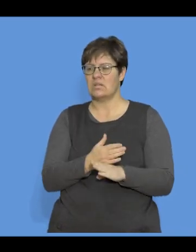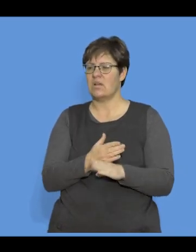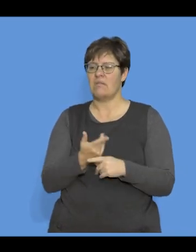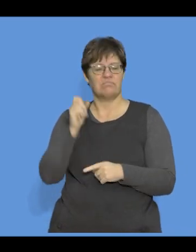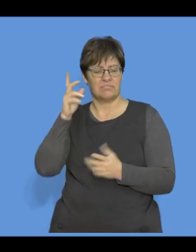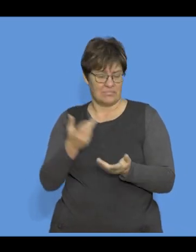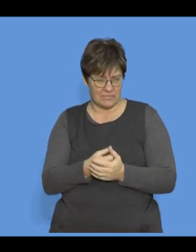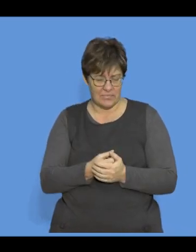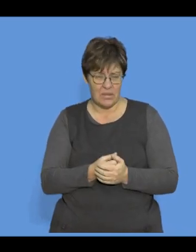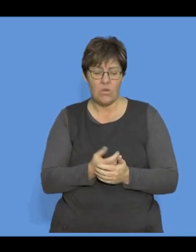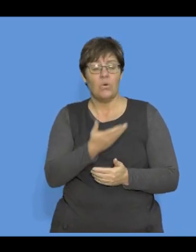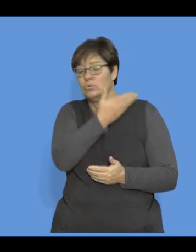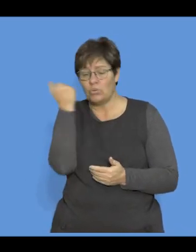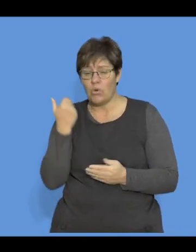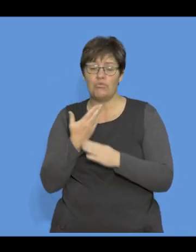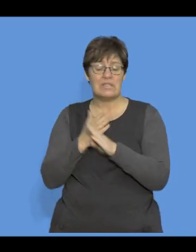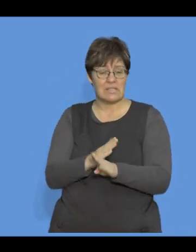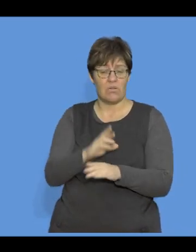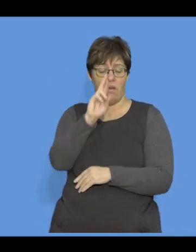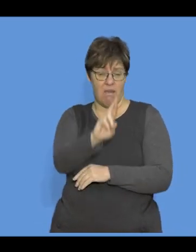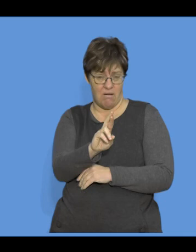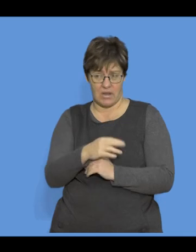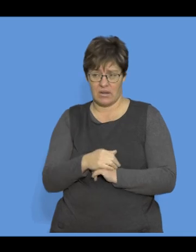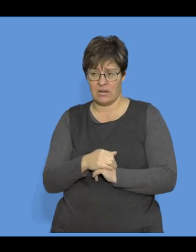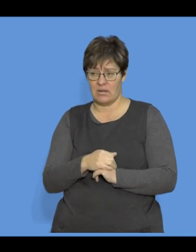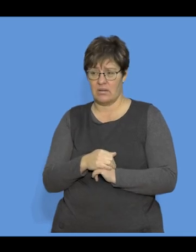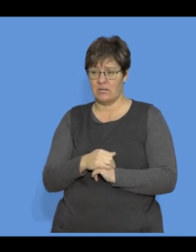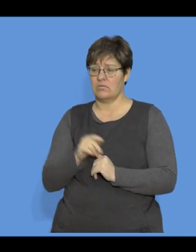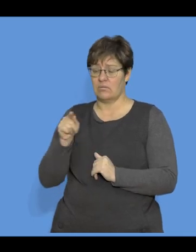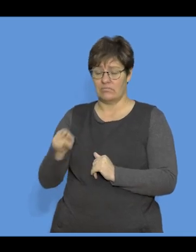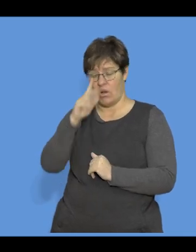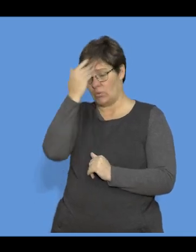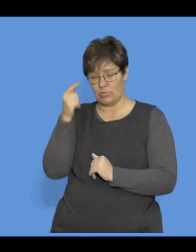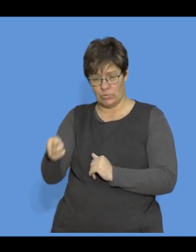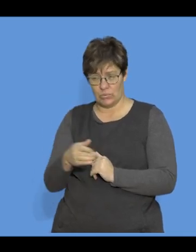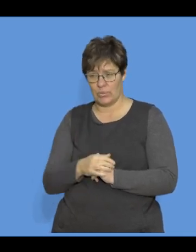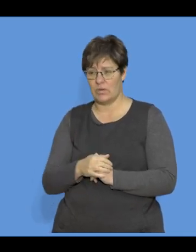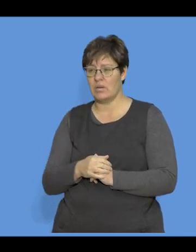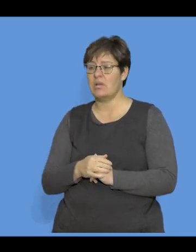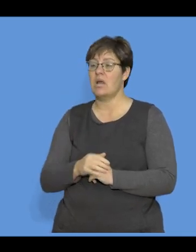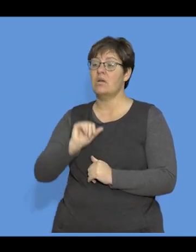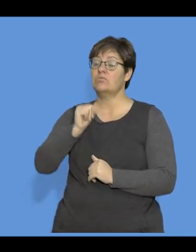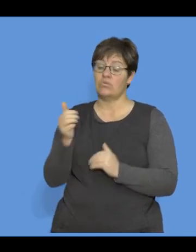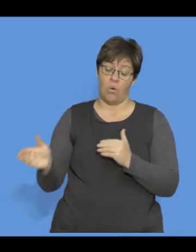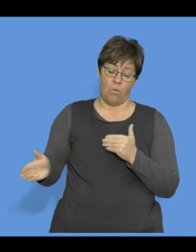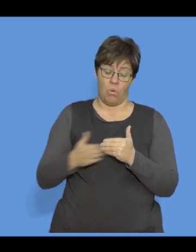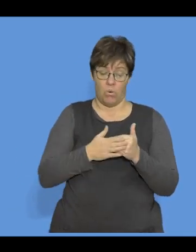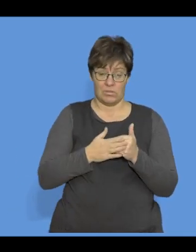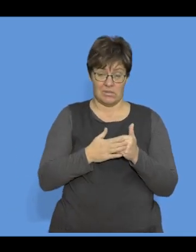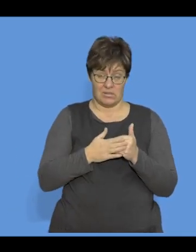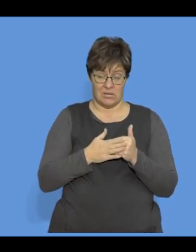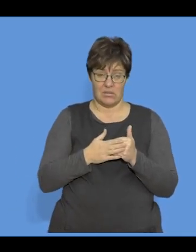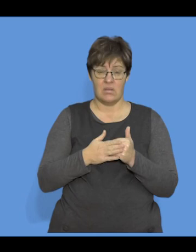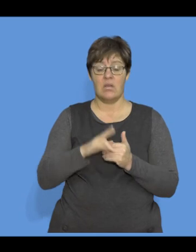We don't know the resistance of R, so that one is unknown. When the switch is closed, the